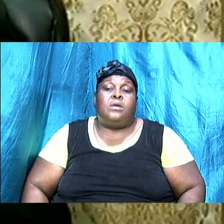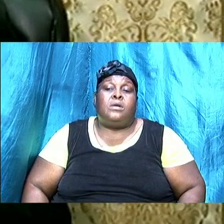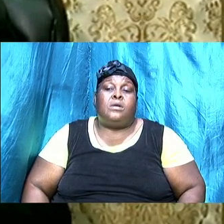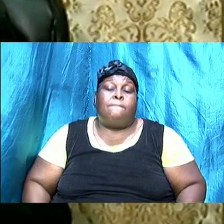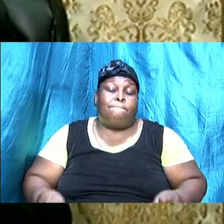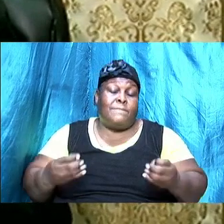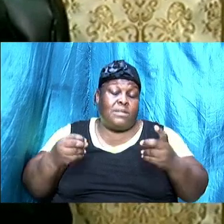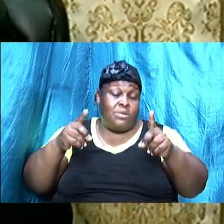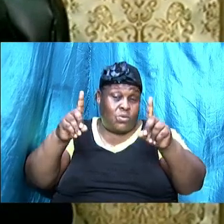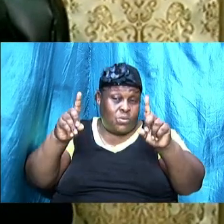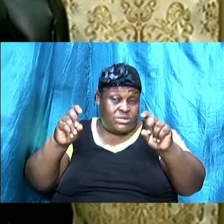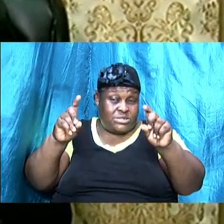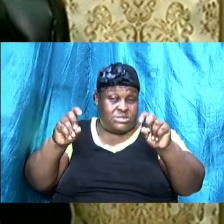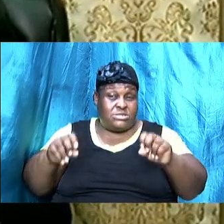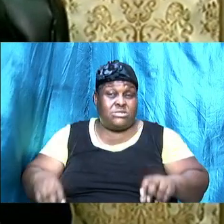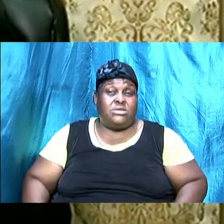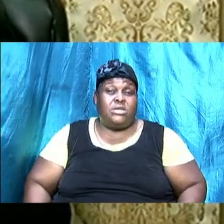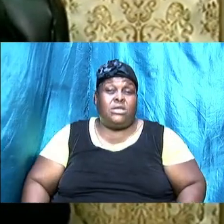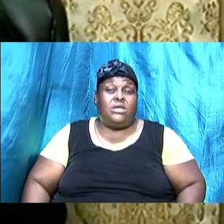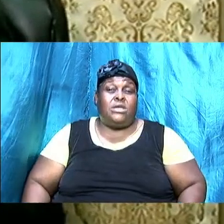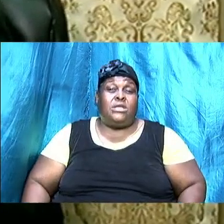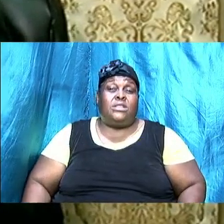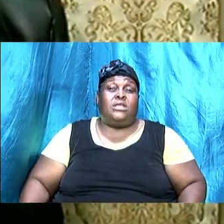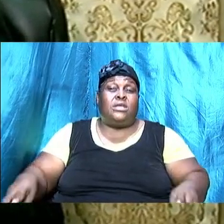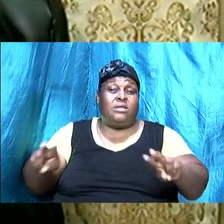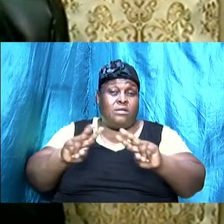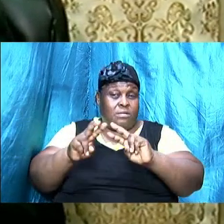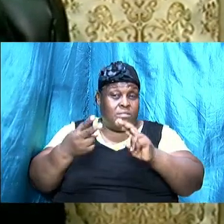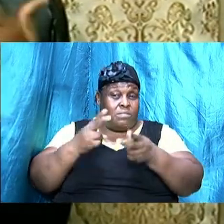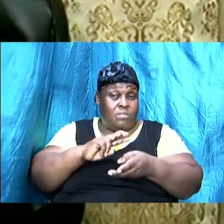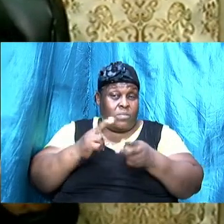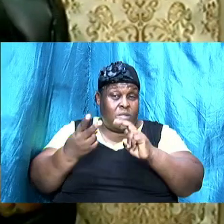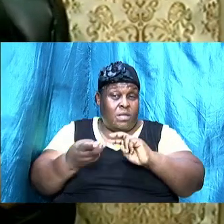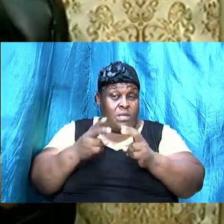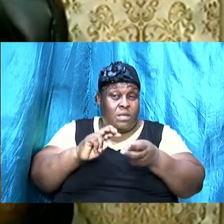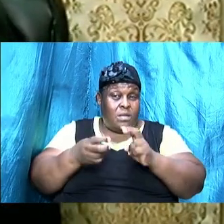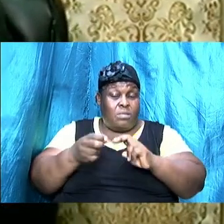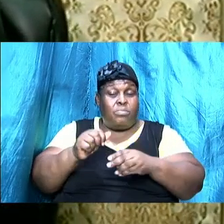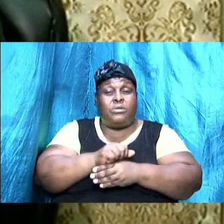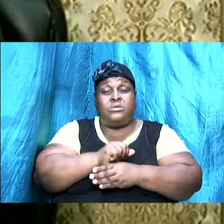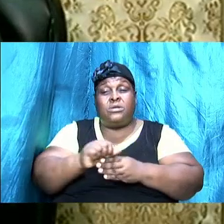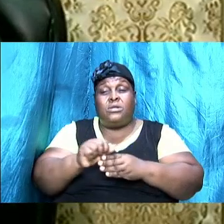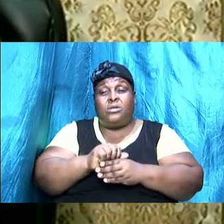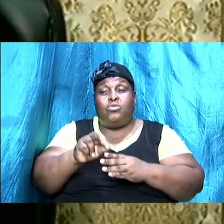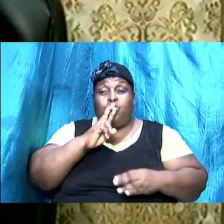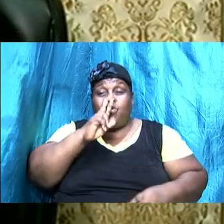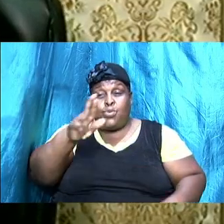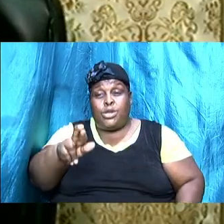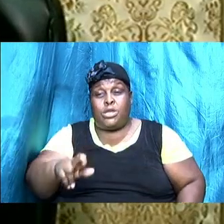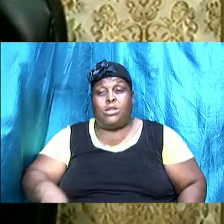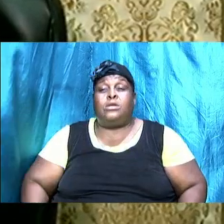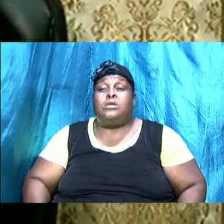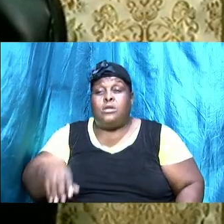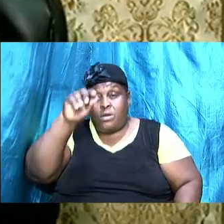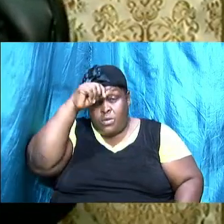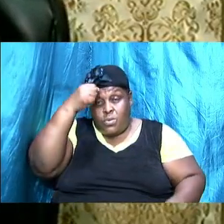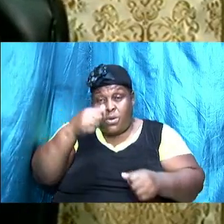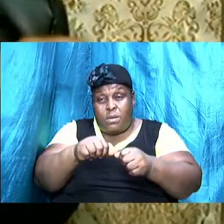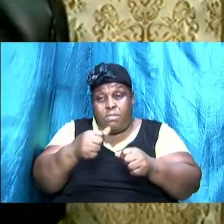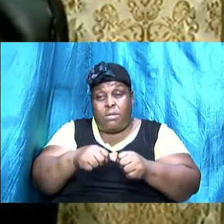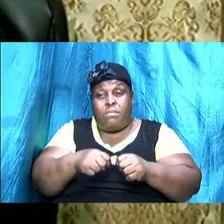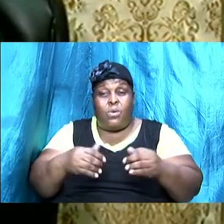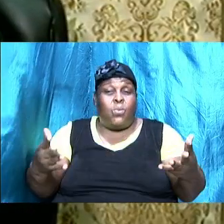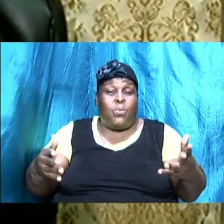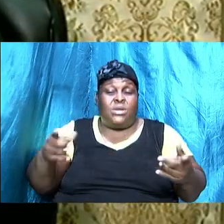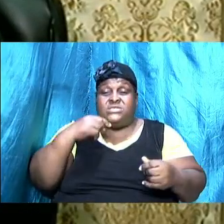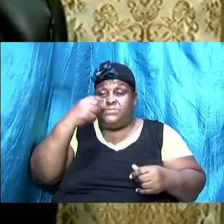know, they are valid, they are important, they are practical, they are real. But remember, what we are